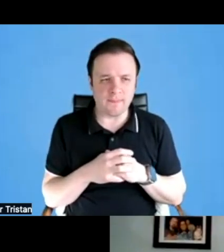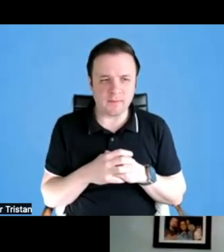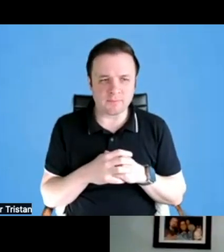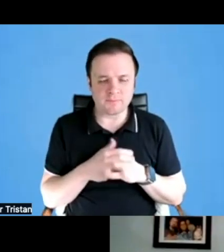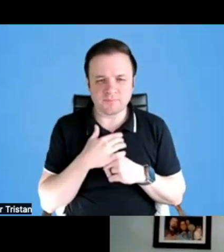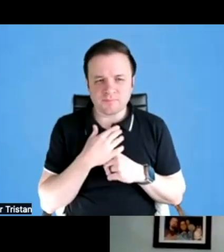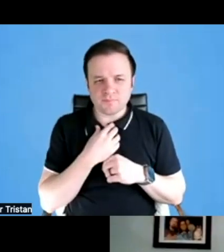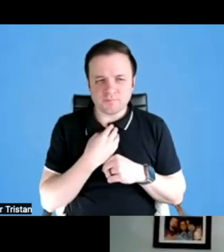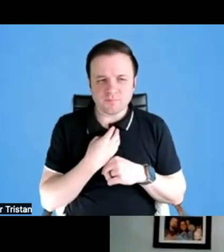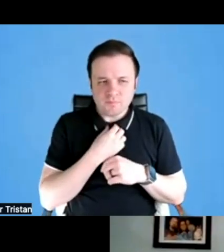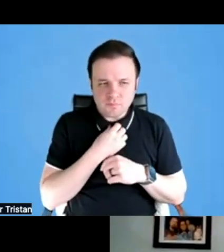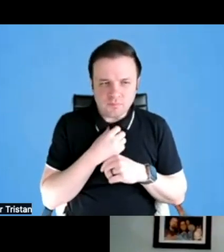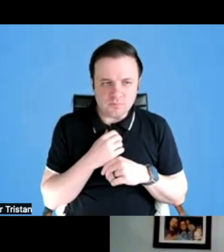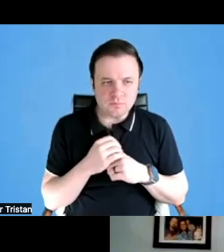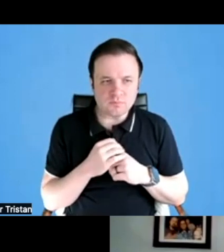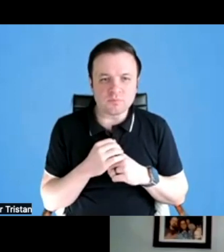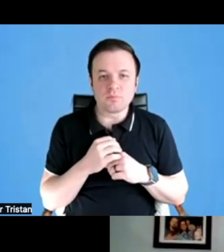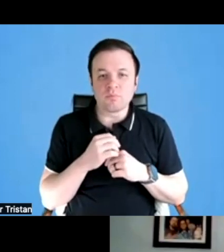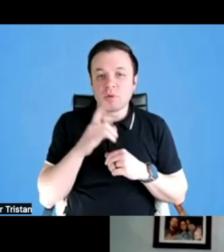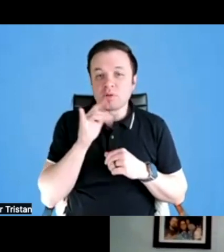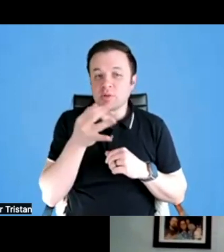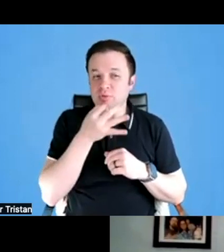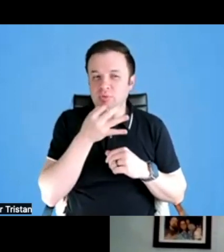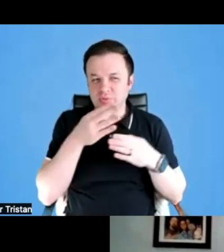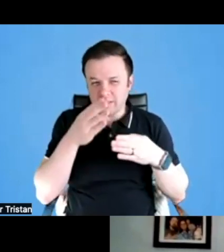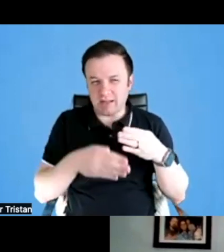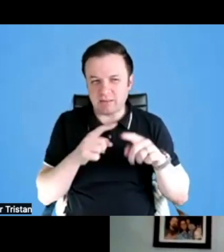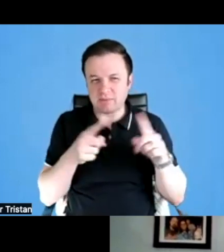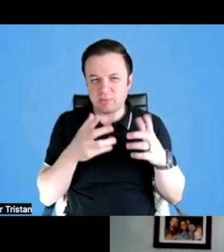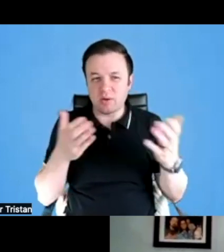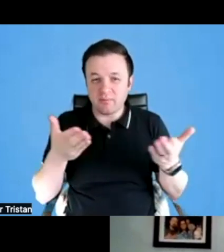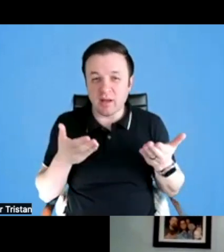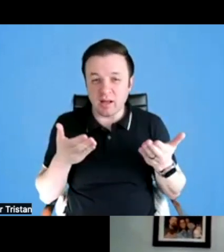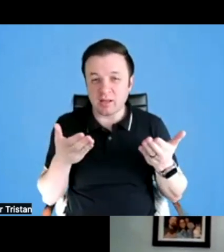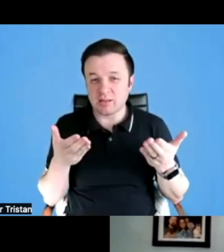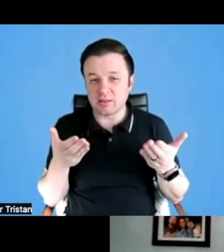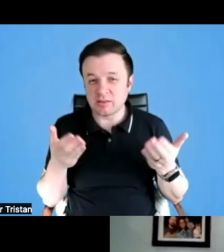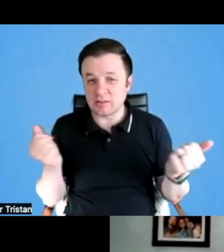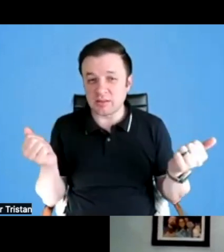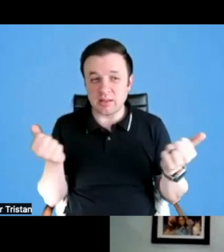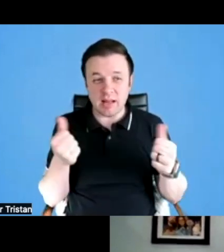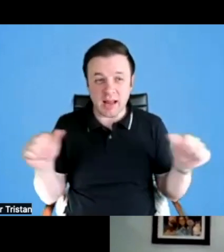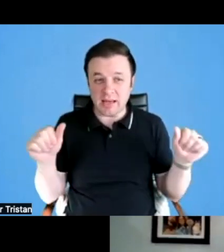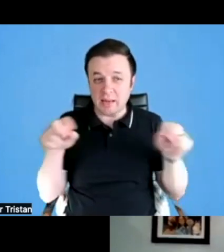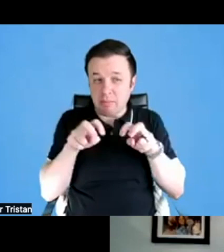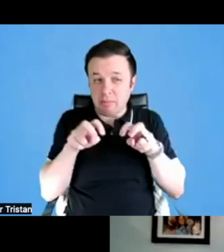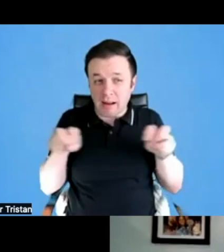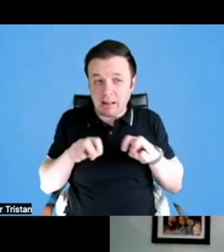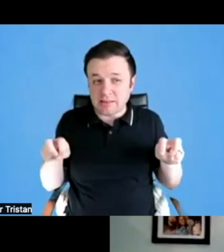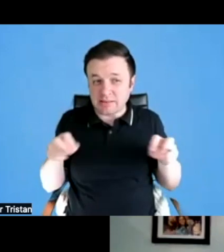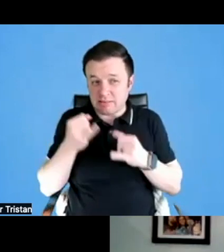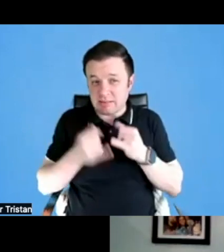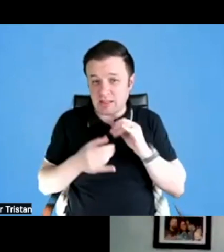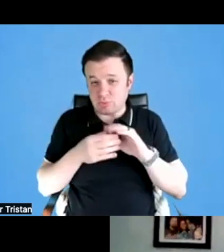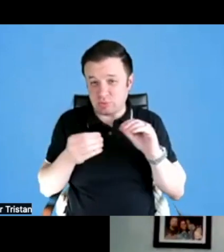So it looks like we're getting really close to the end now. I just wanted to invite any of the panelists to last